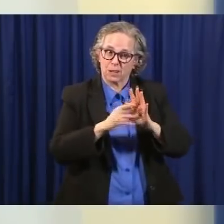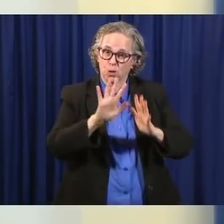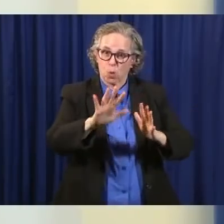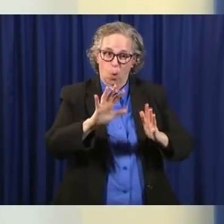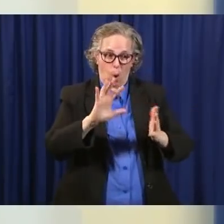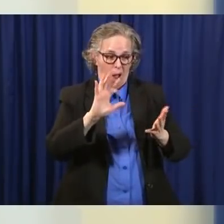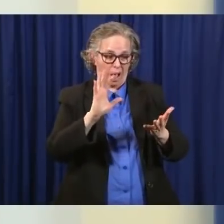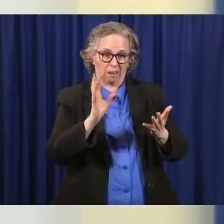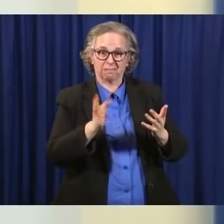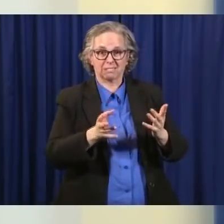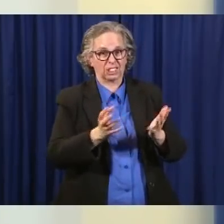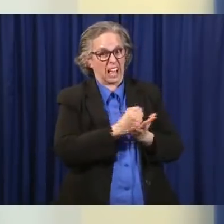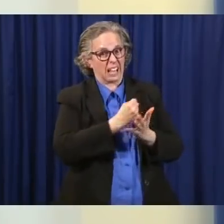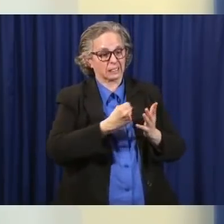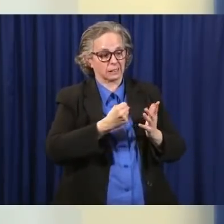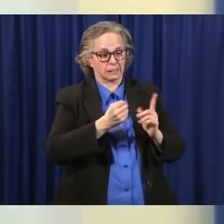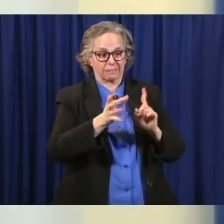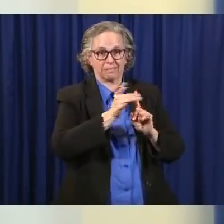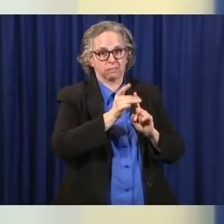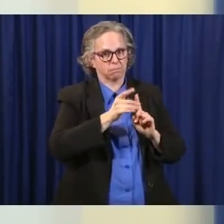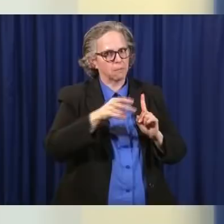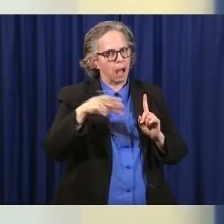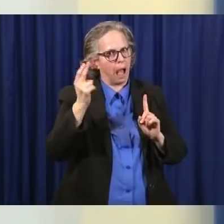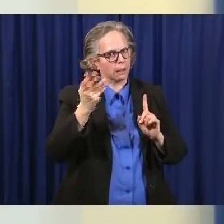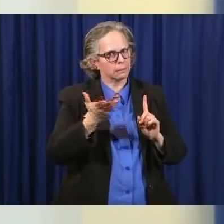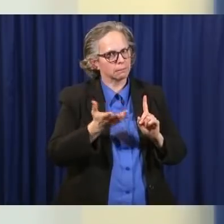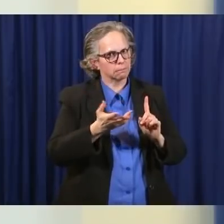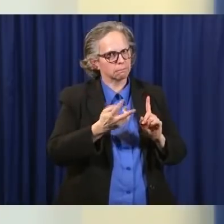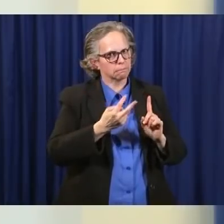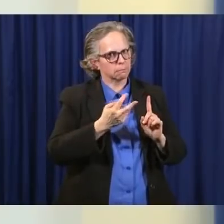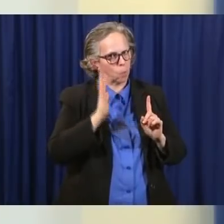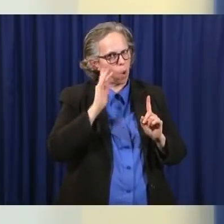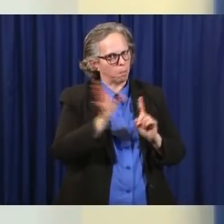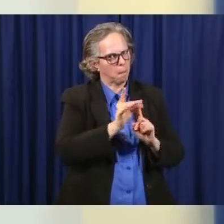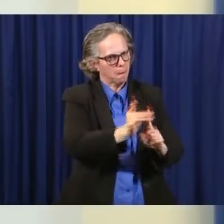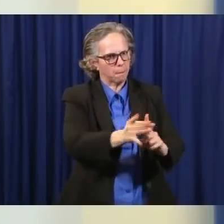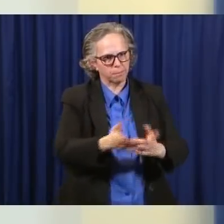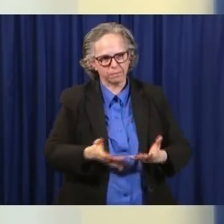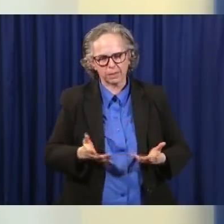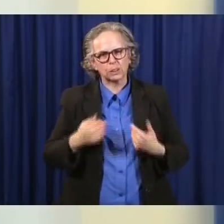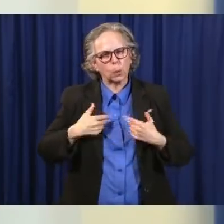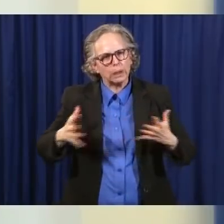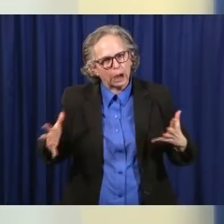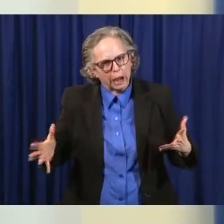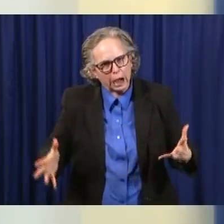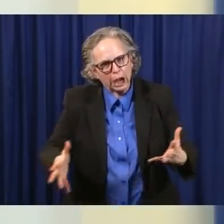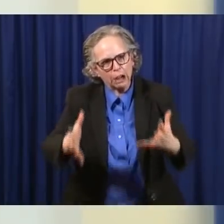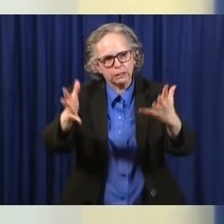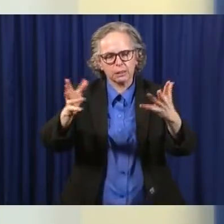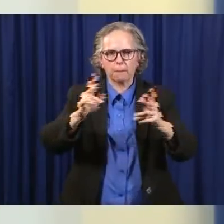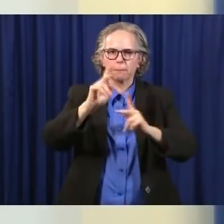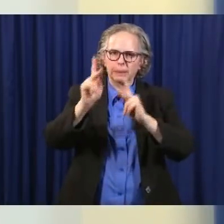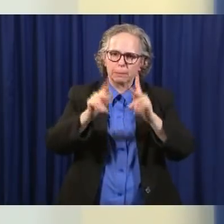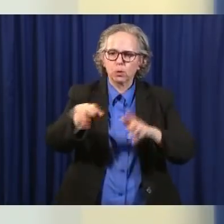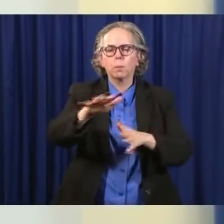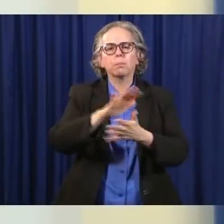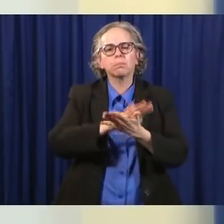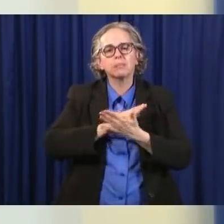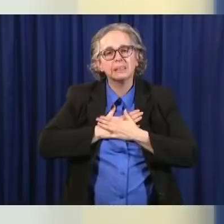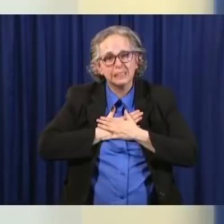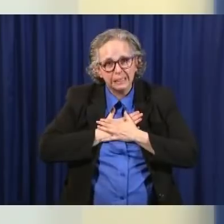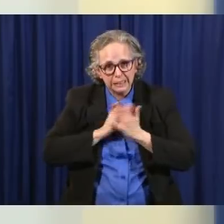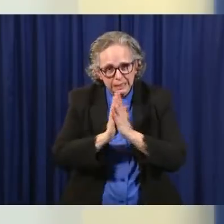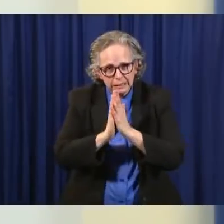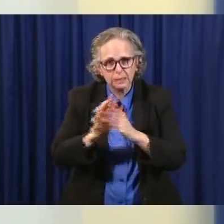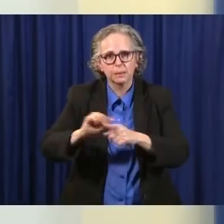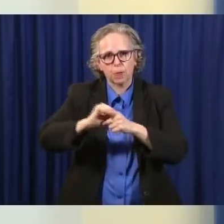still have language about being safe, and we're trying to ask people to go about your business, but it isn't to go